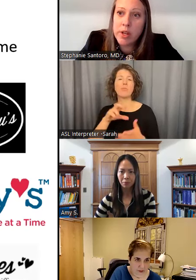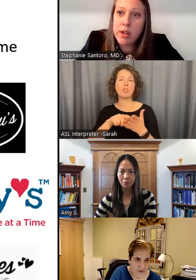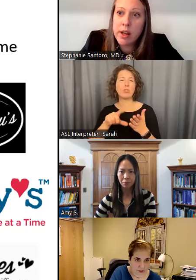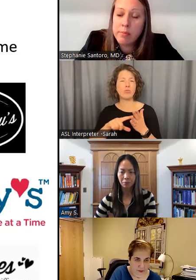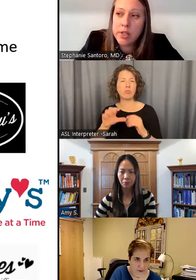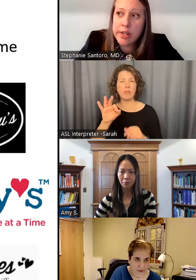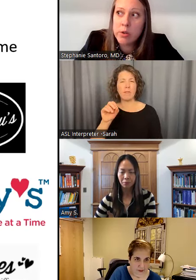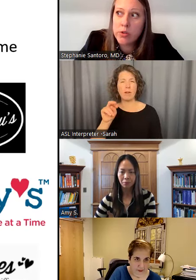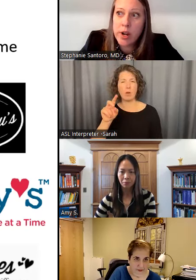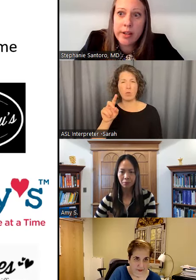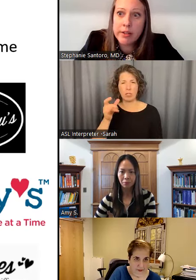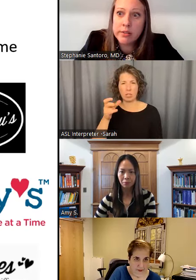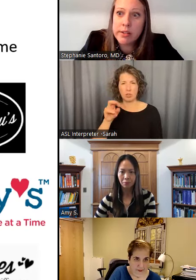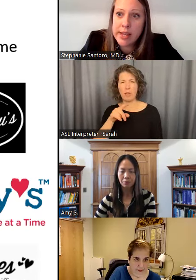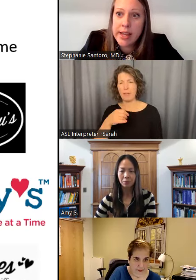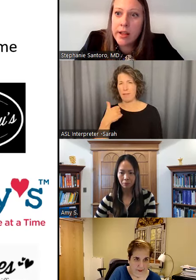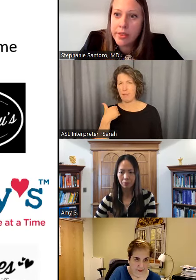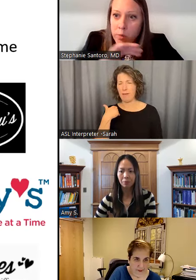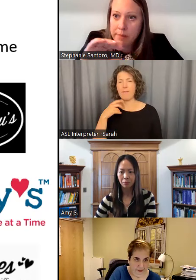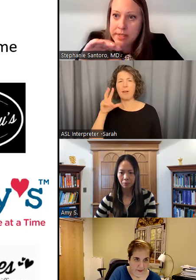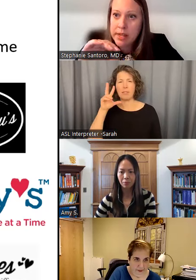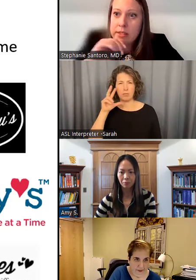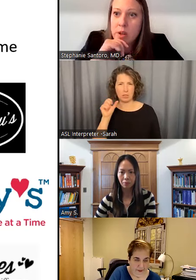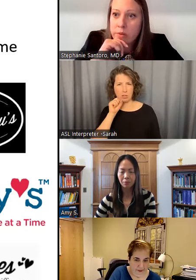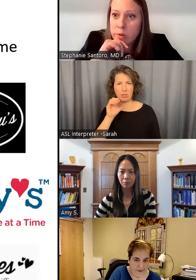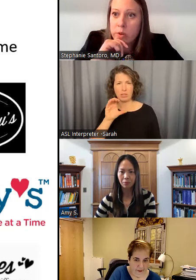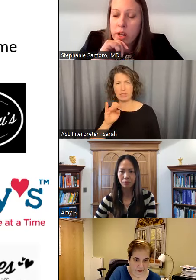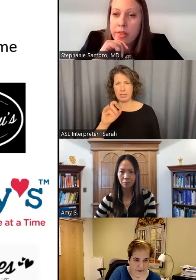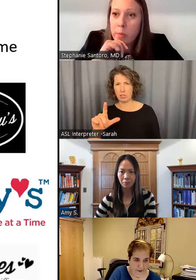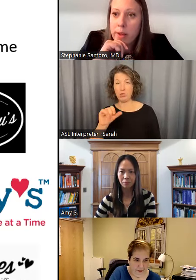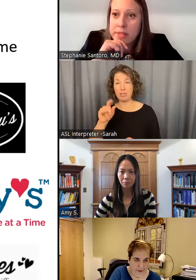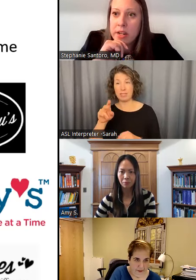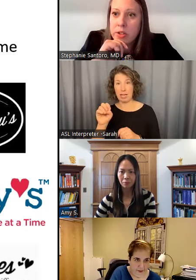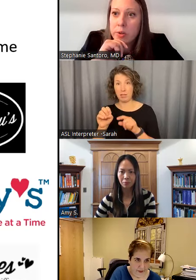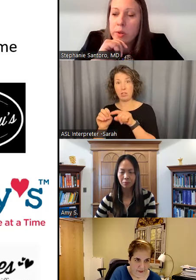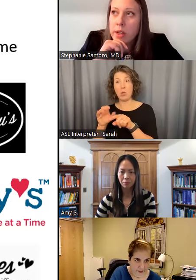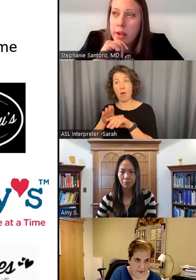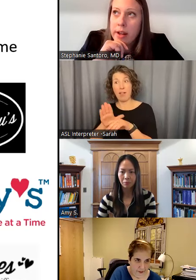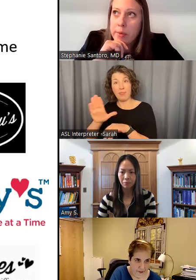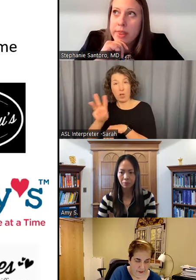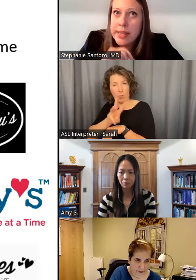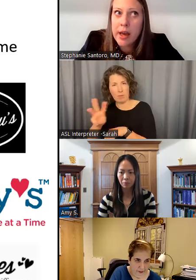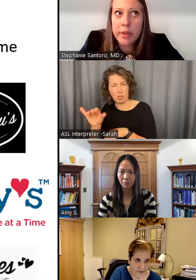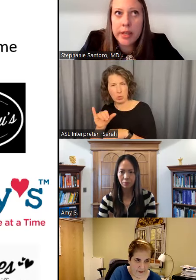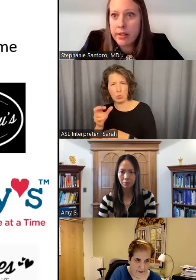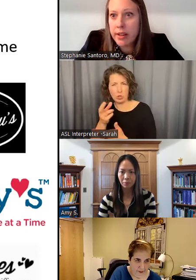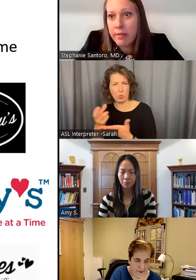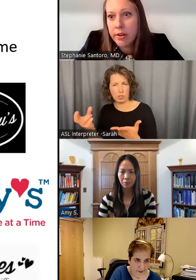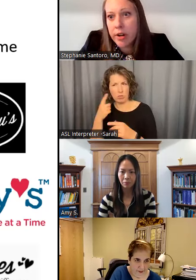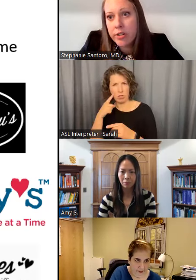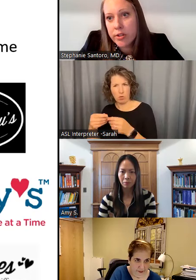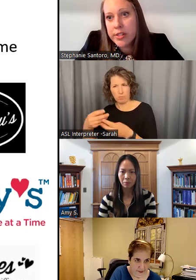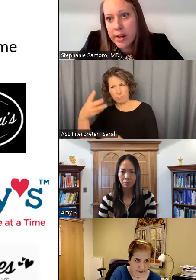syndrome clinical trial site on their website. So if you look on their website too, and I would think that would likely